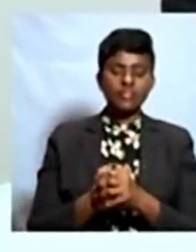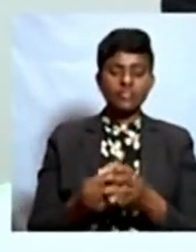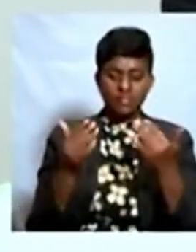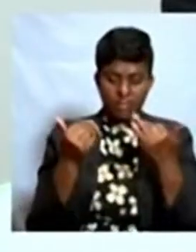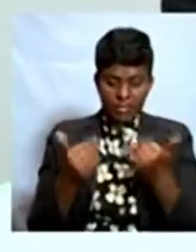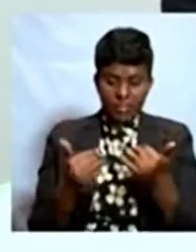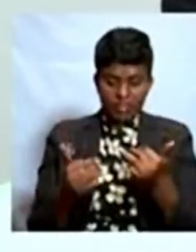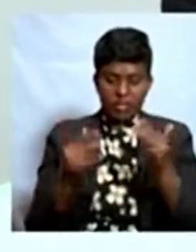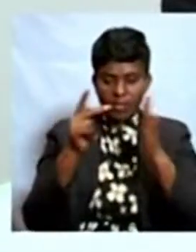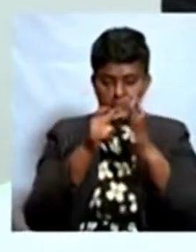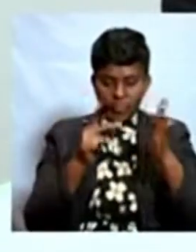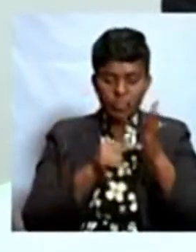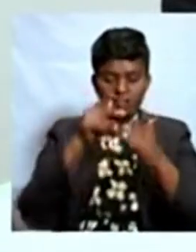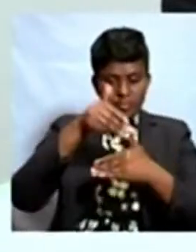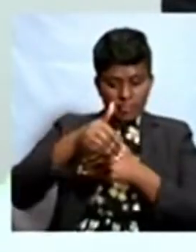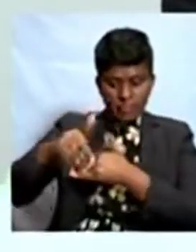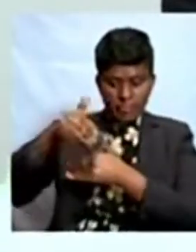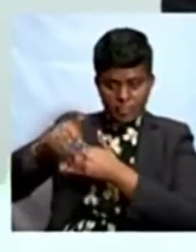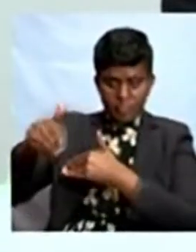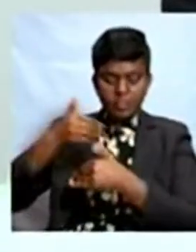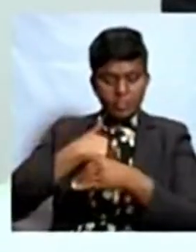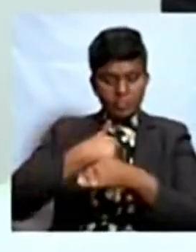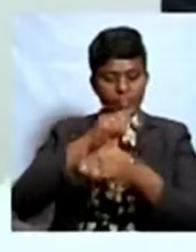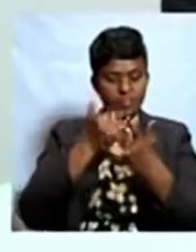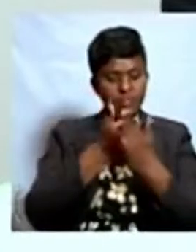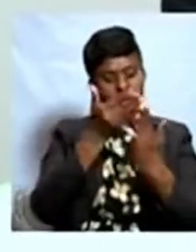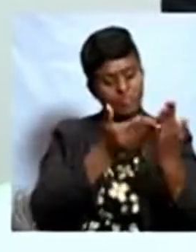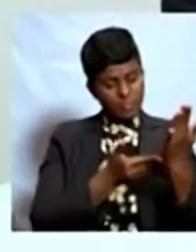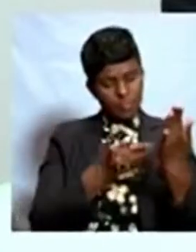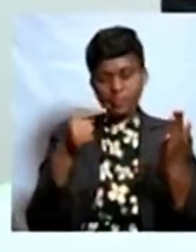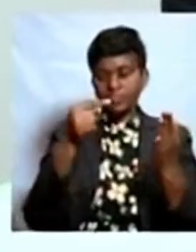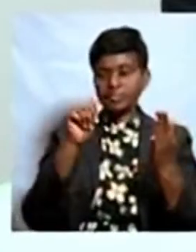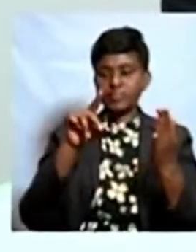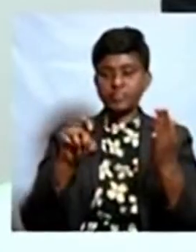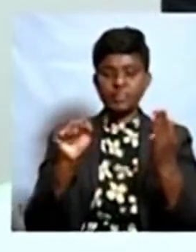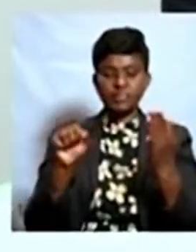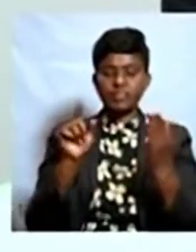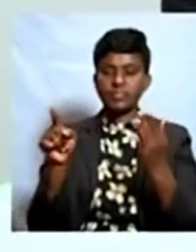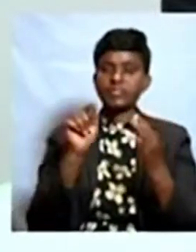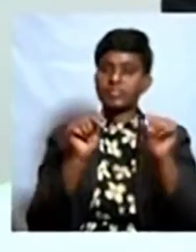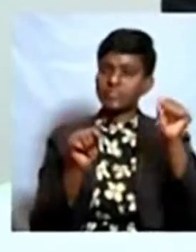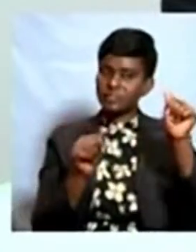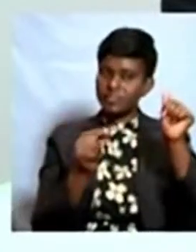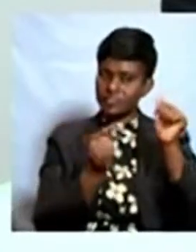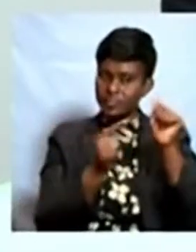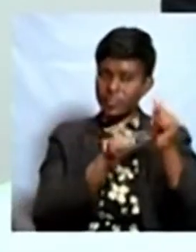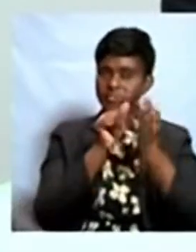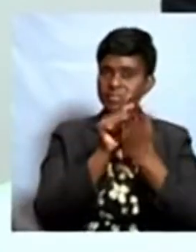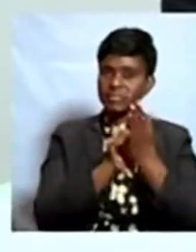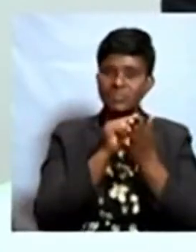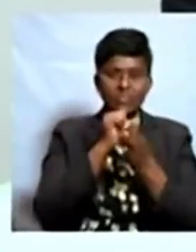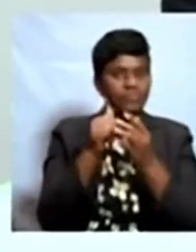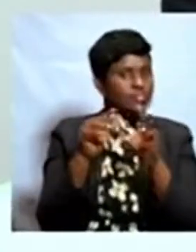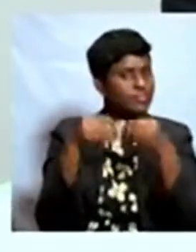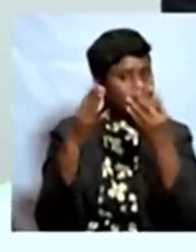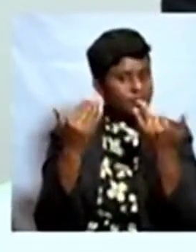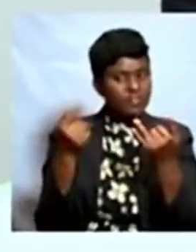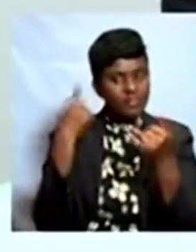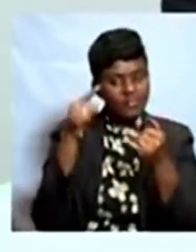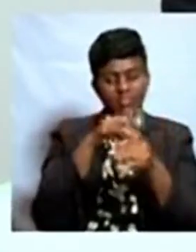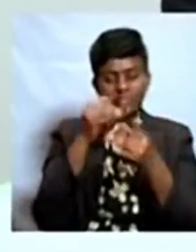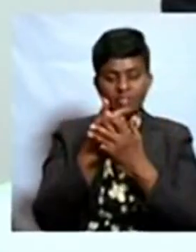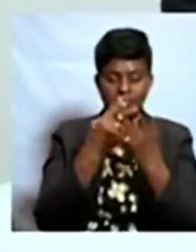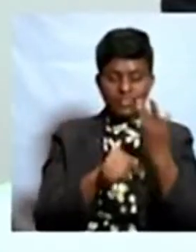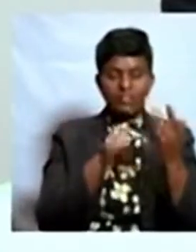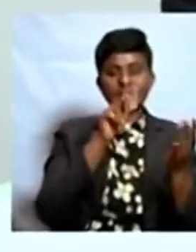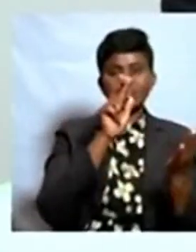Currently, the principal legislation has the following gaps. A, the current Act does not provide for the